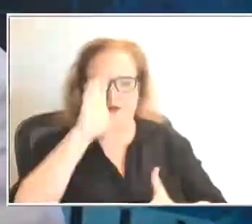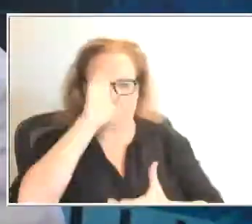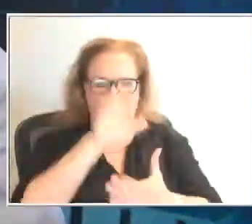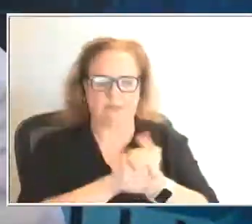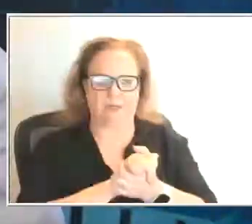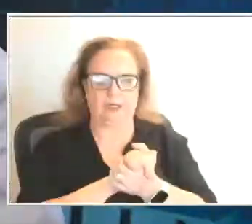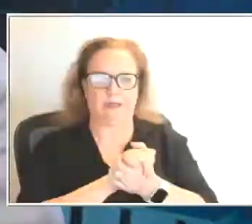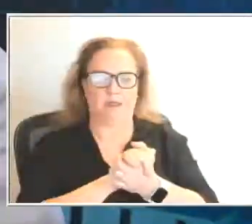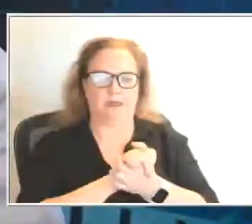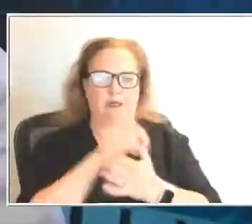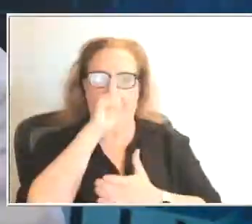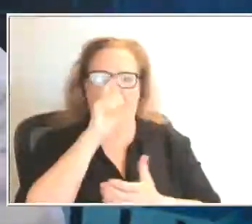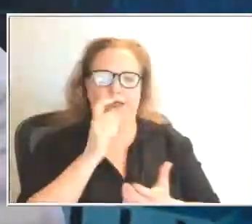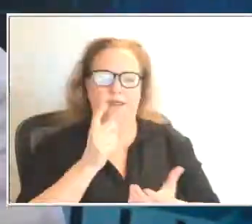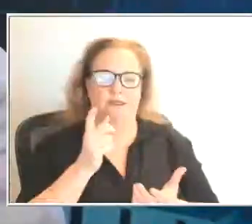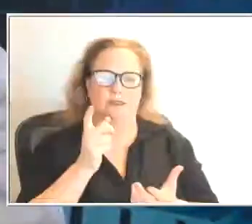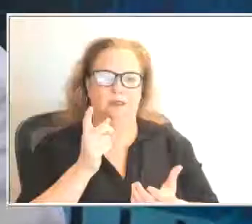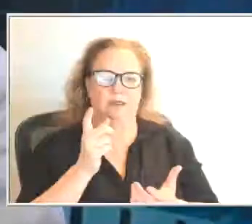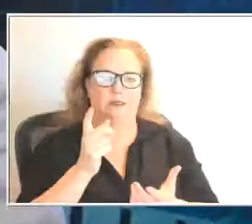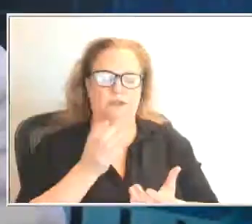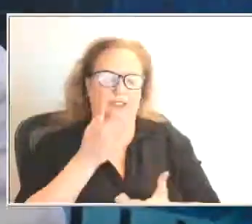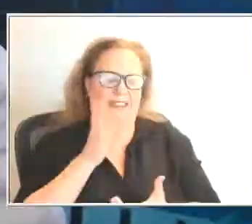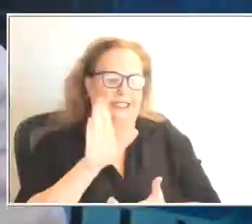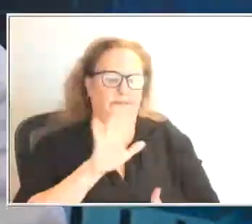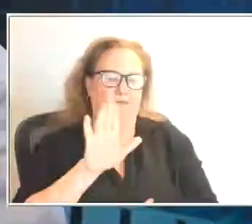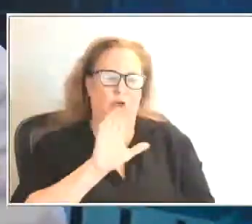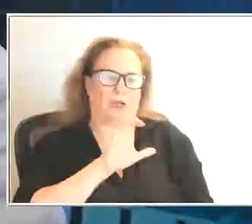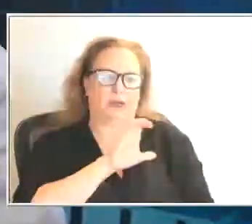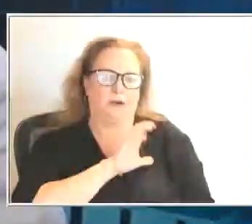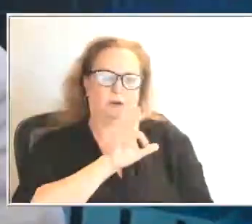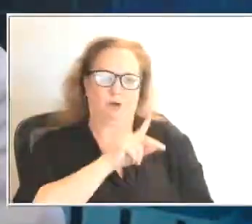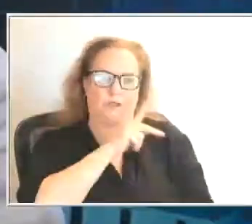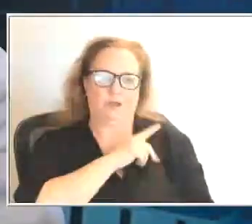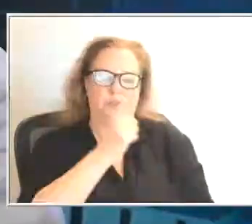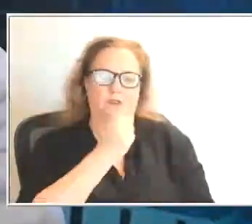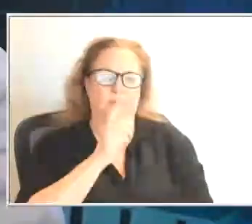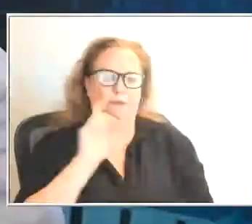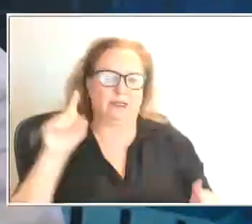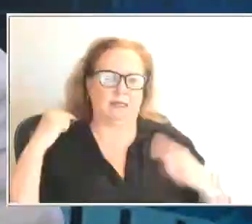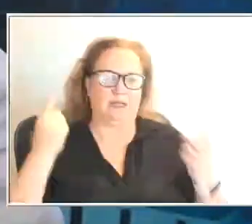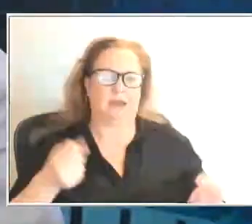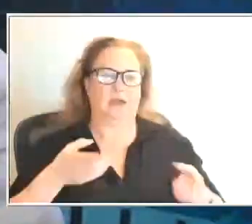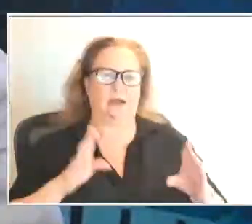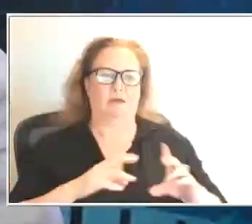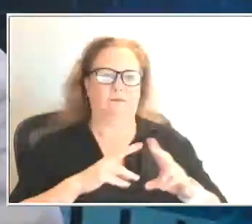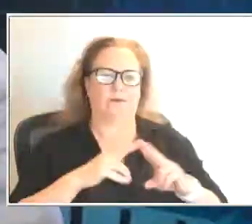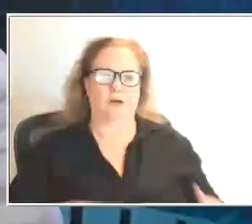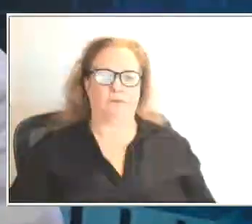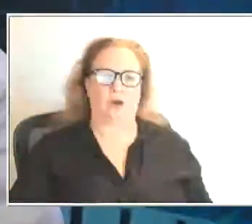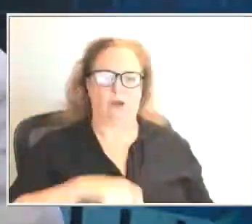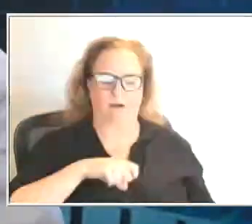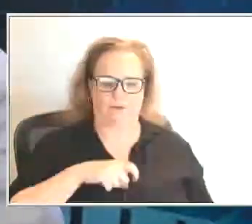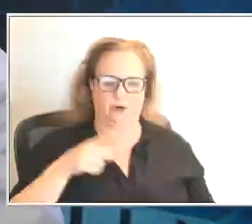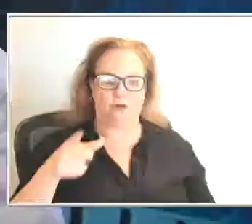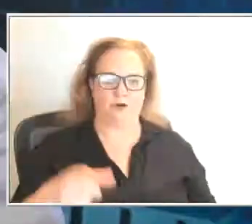because she's that way. That's the way she's always been. I'm very proud of her,